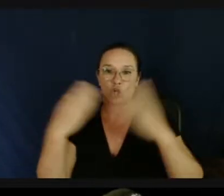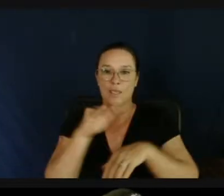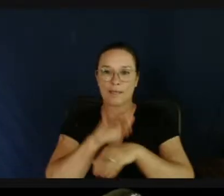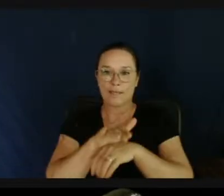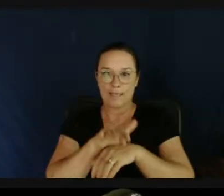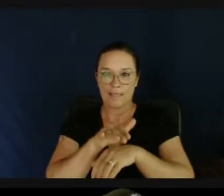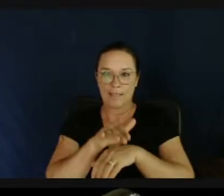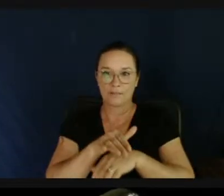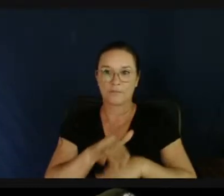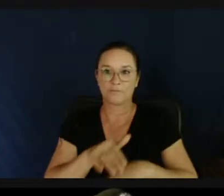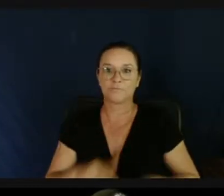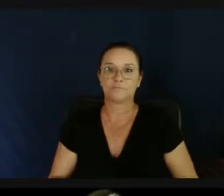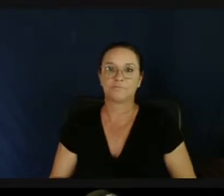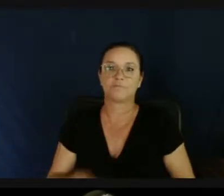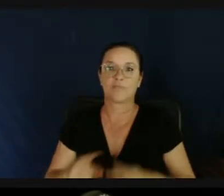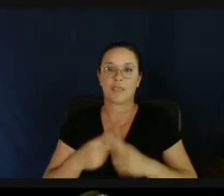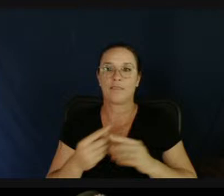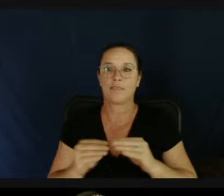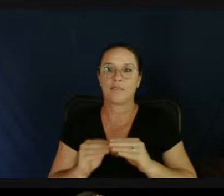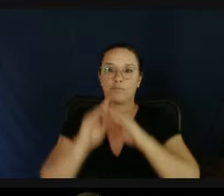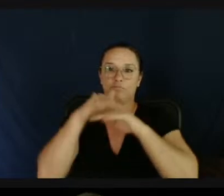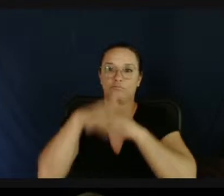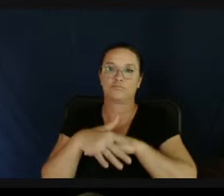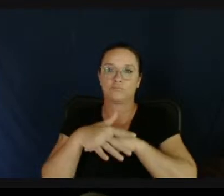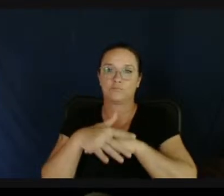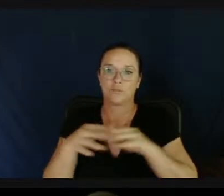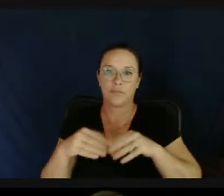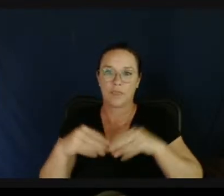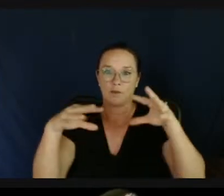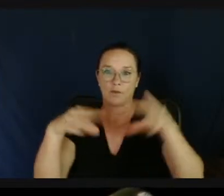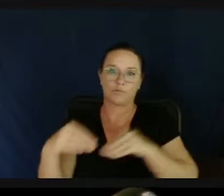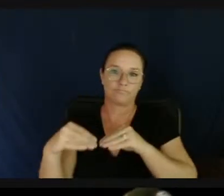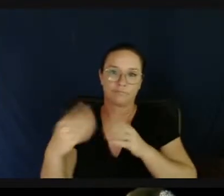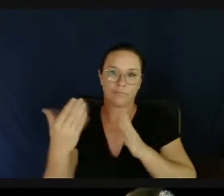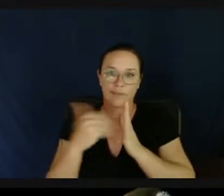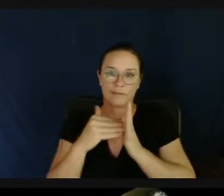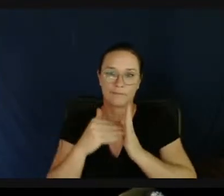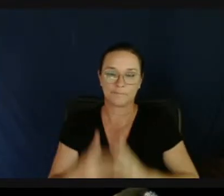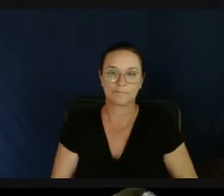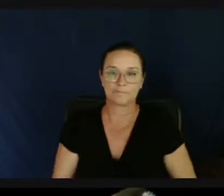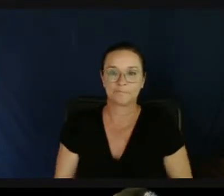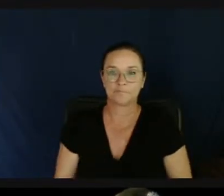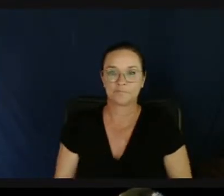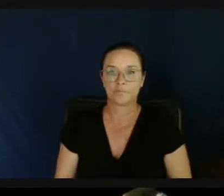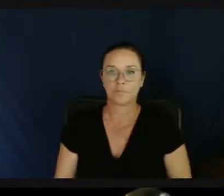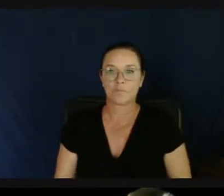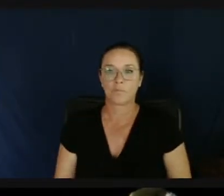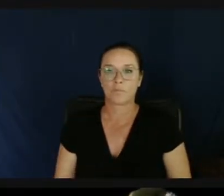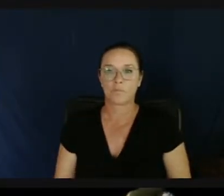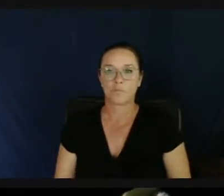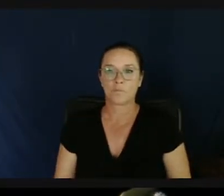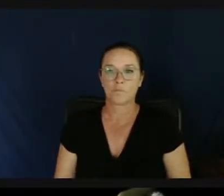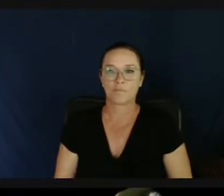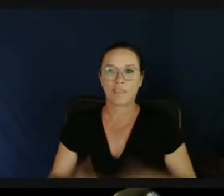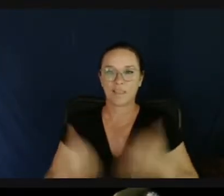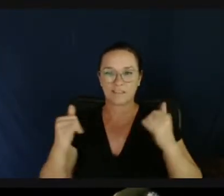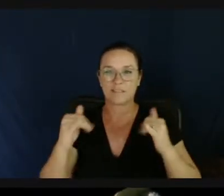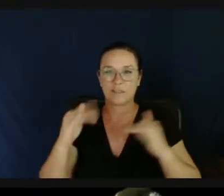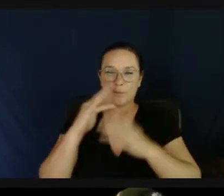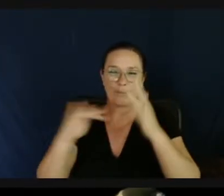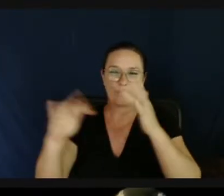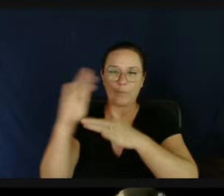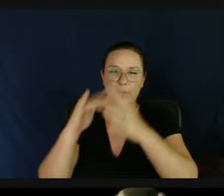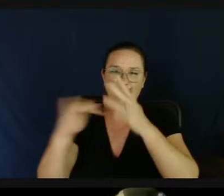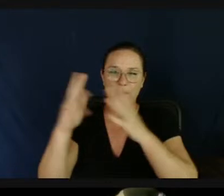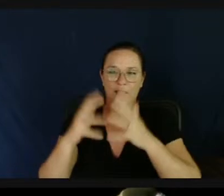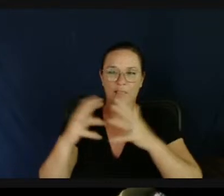that distance, and then that pulse of lava, and then dark again. And light and still gassing, degassing quite a